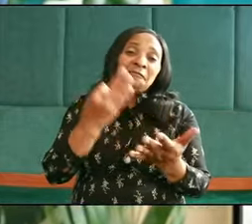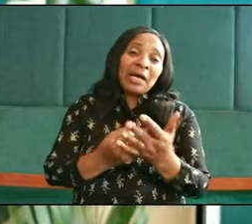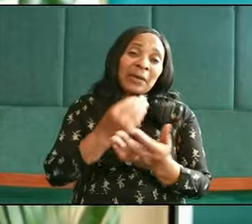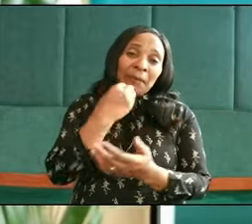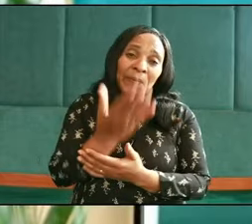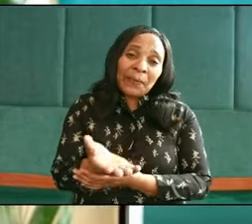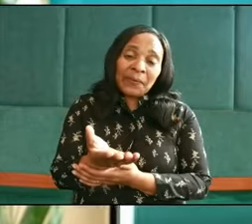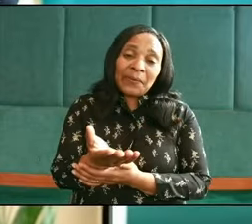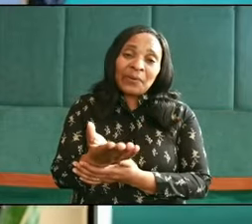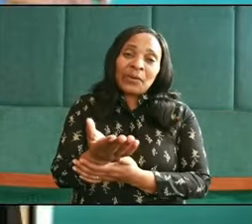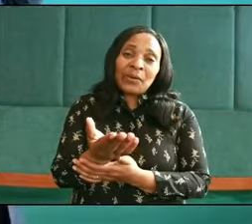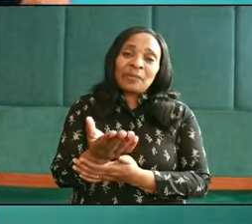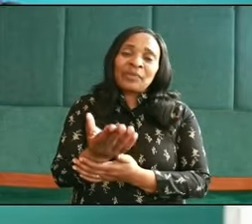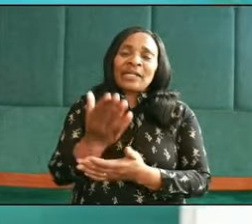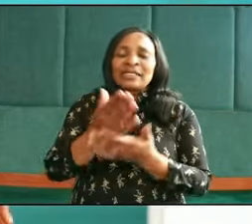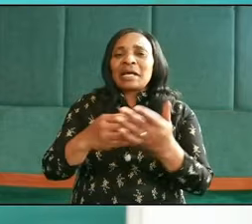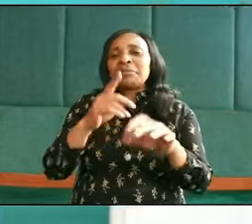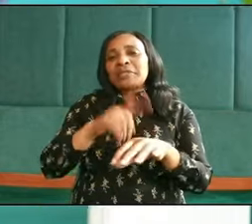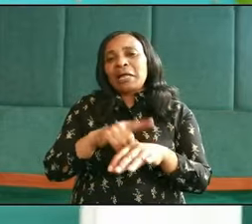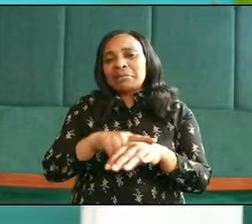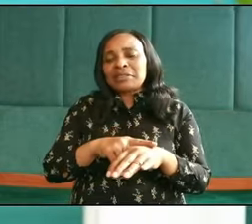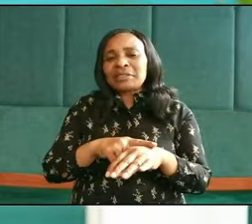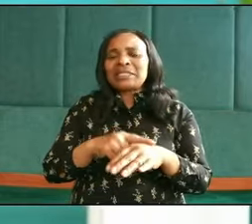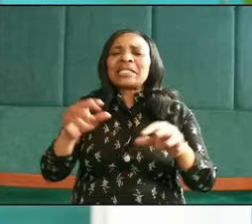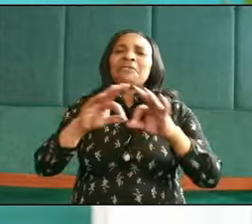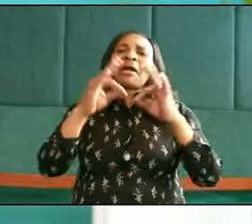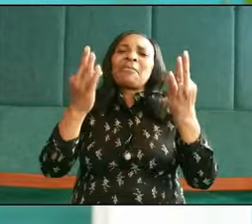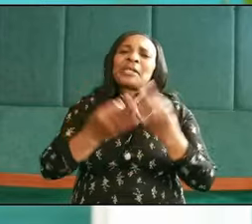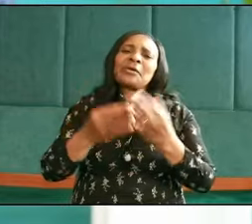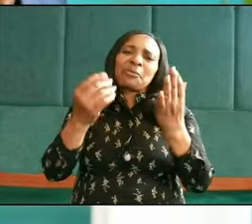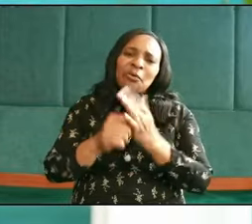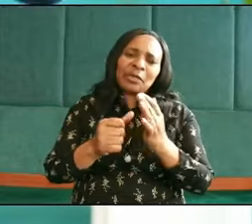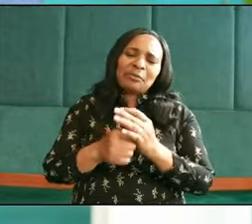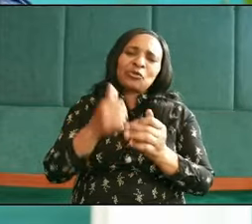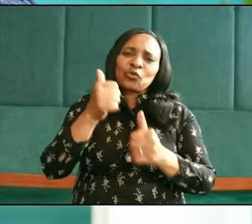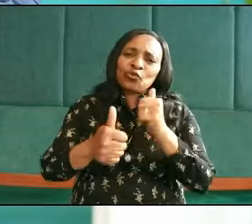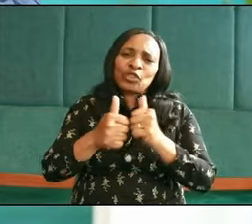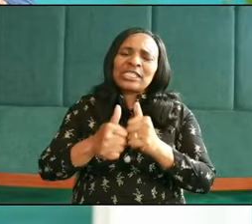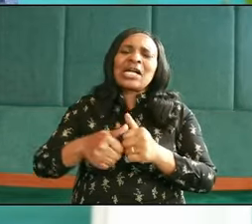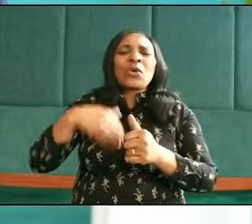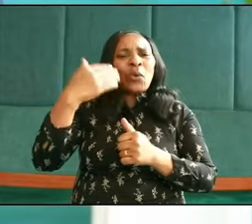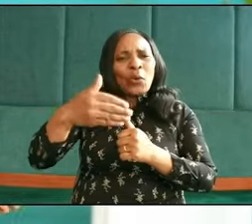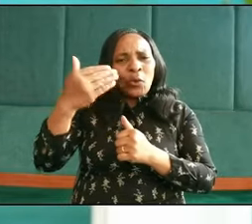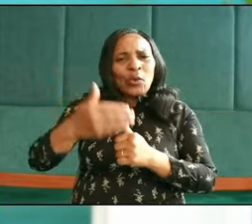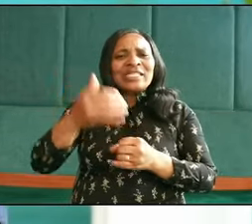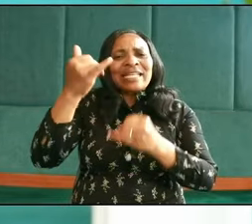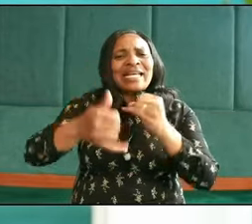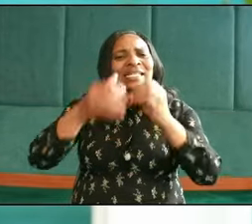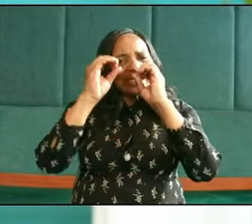is never ending. Sometimes family problems that are never